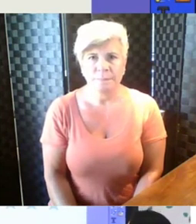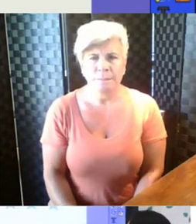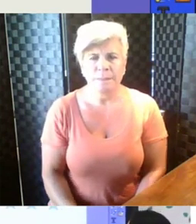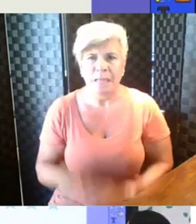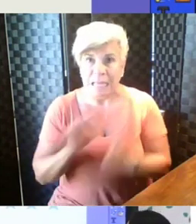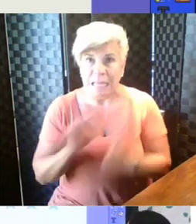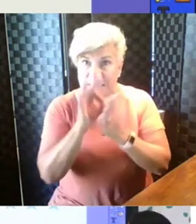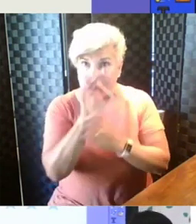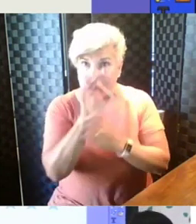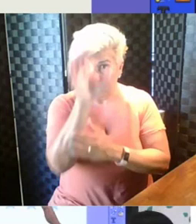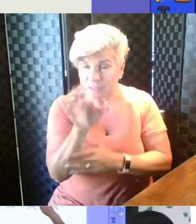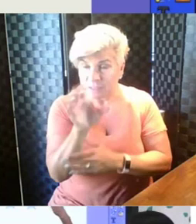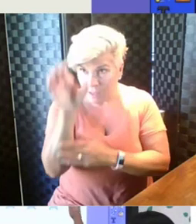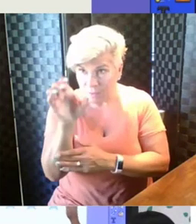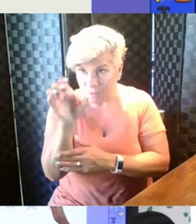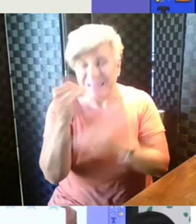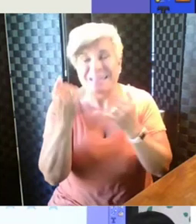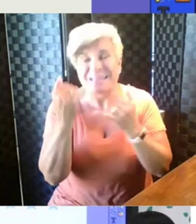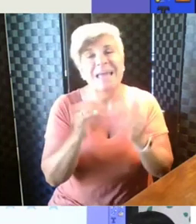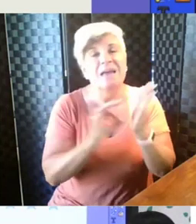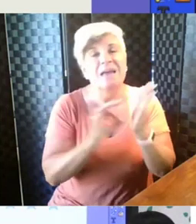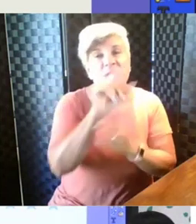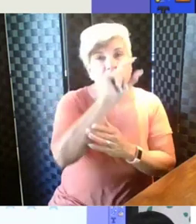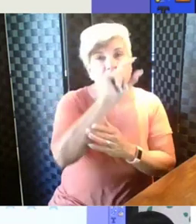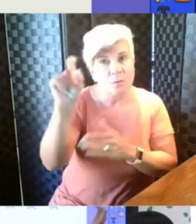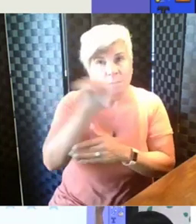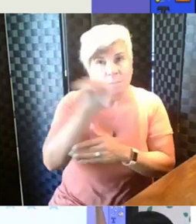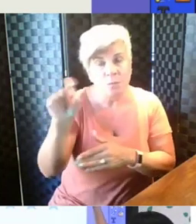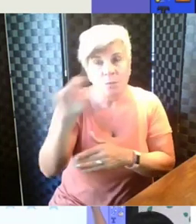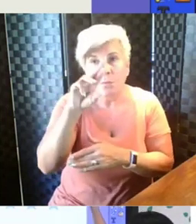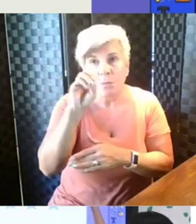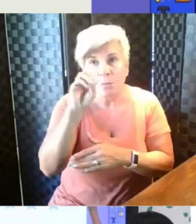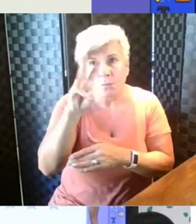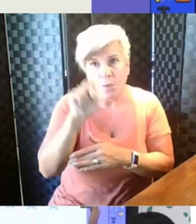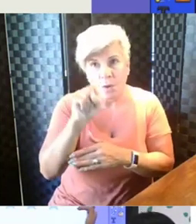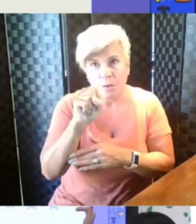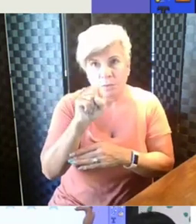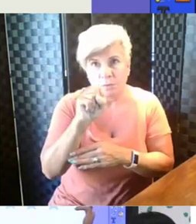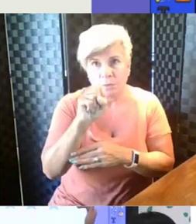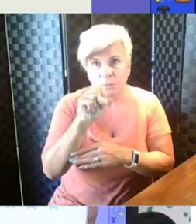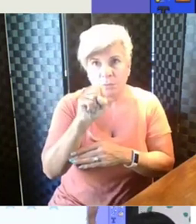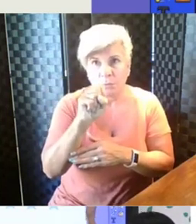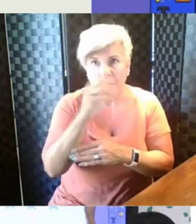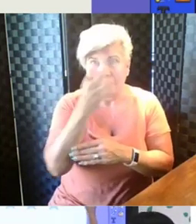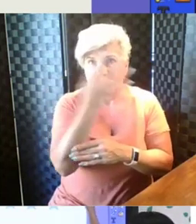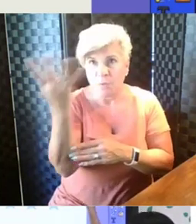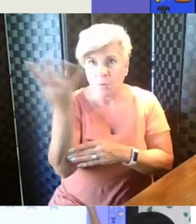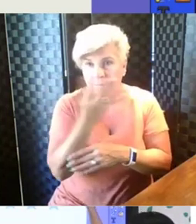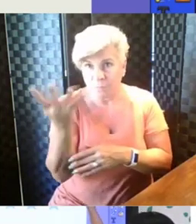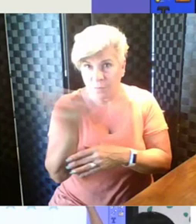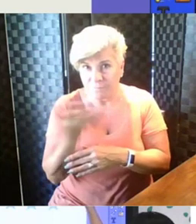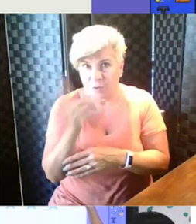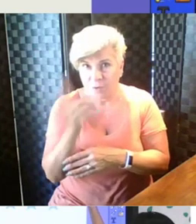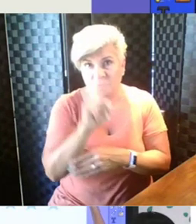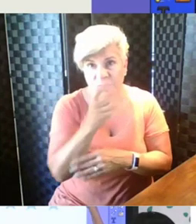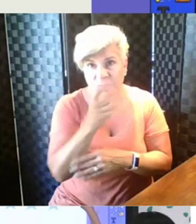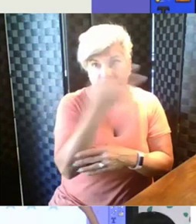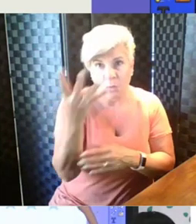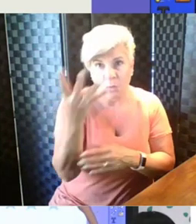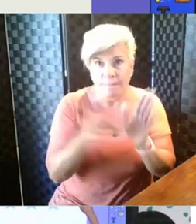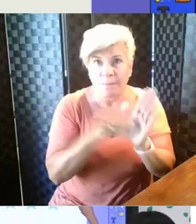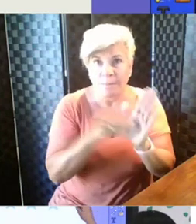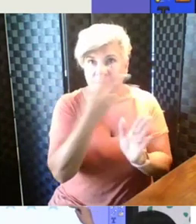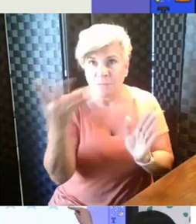Well, if we counted the columns last time, we're going to count the rows this time. And we have four in each row. So you should have